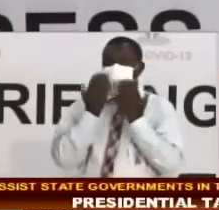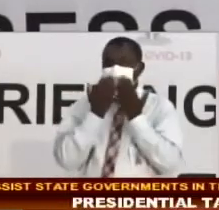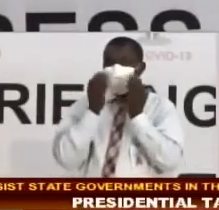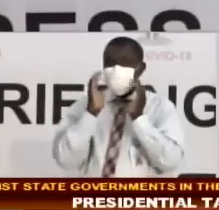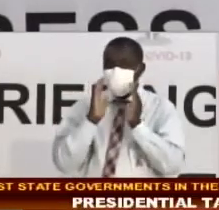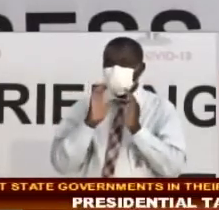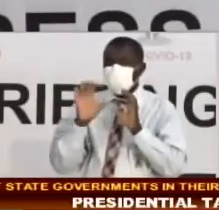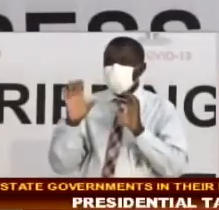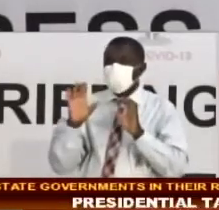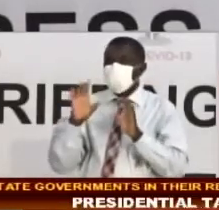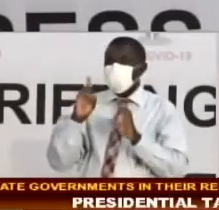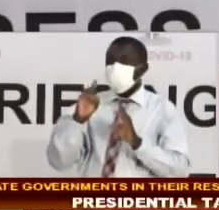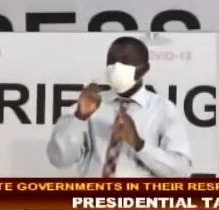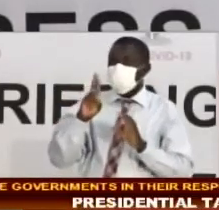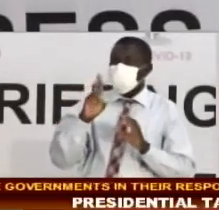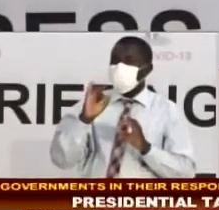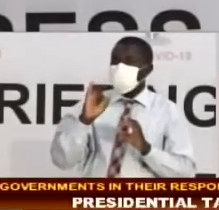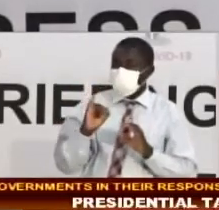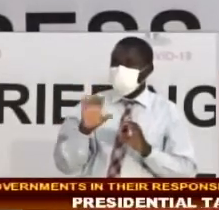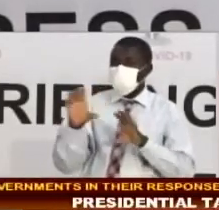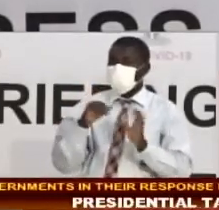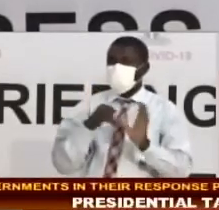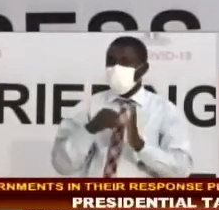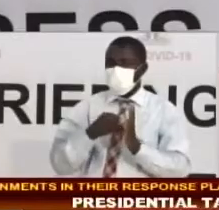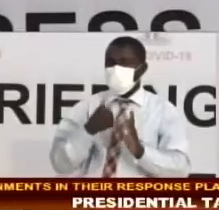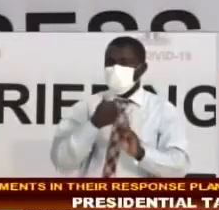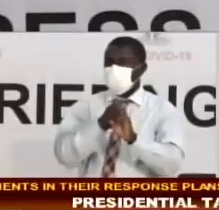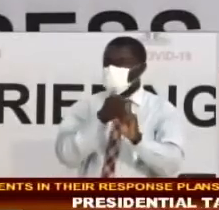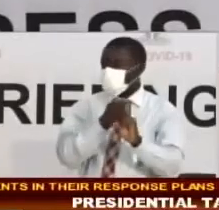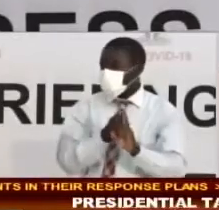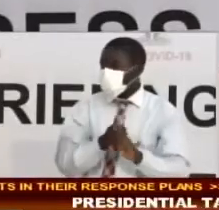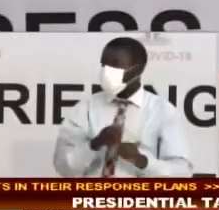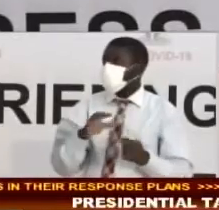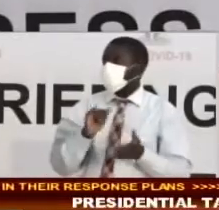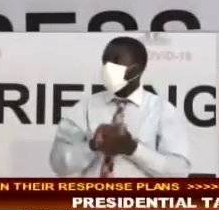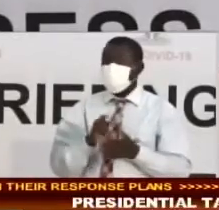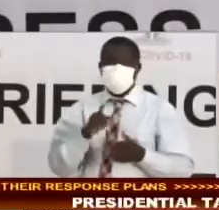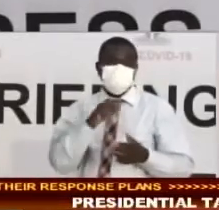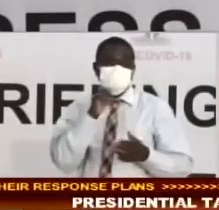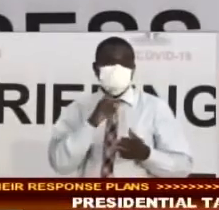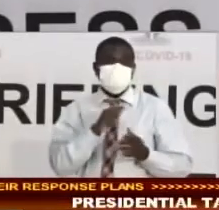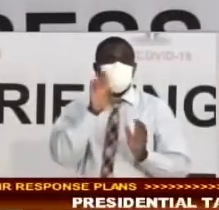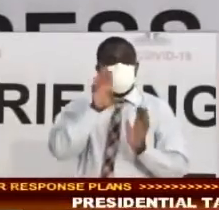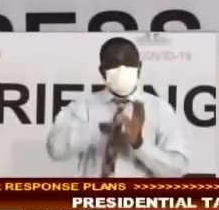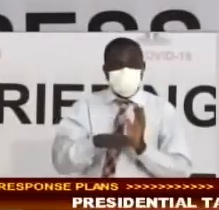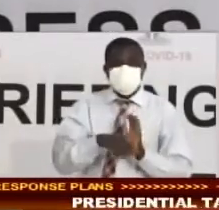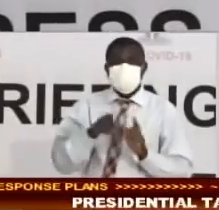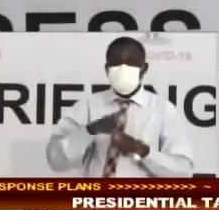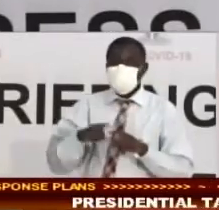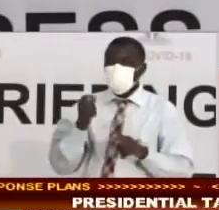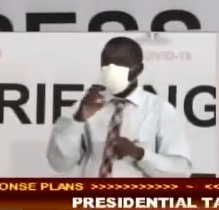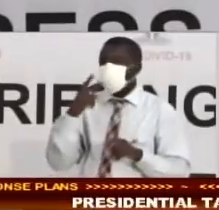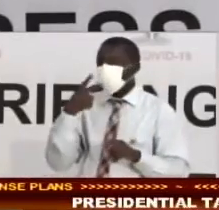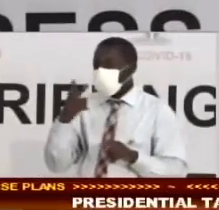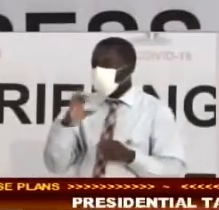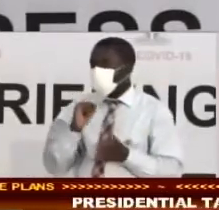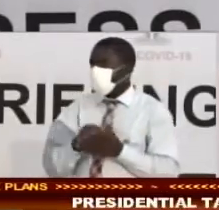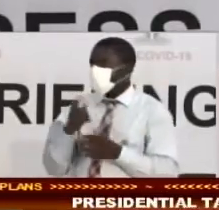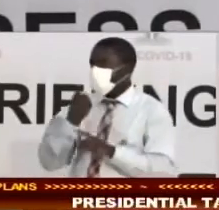do-it-yourself face masks. Not only are they cheaper, but they are also more colorful, as we can see from the chairman's mask.